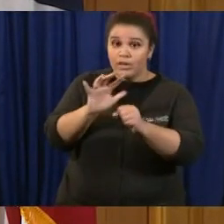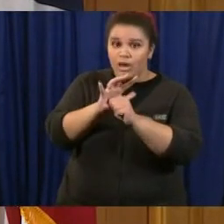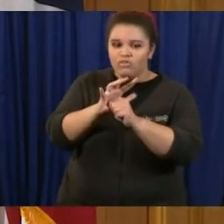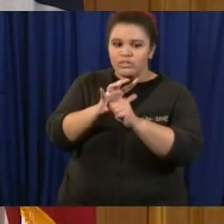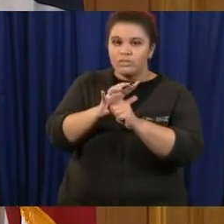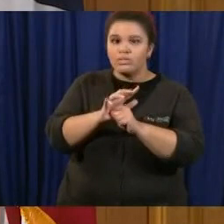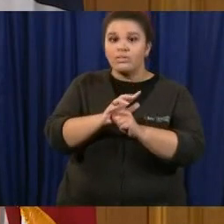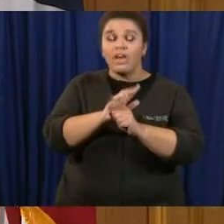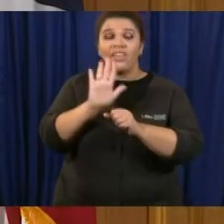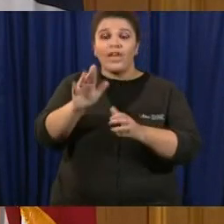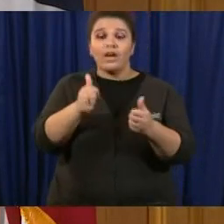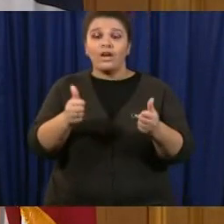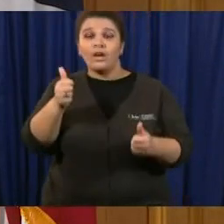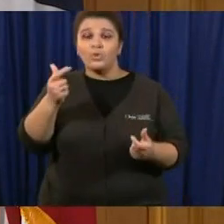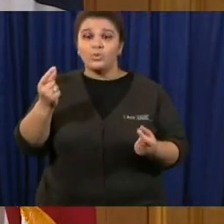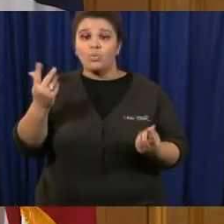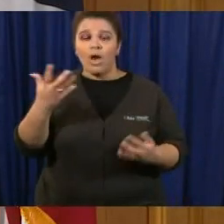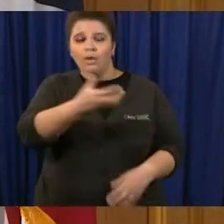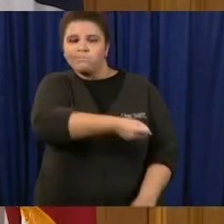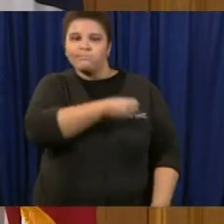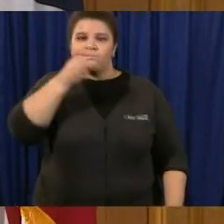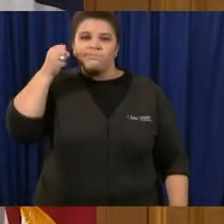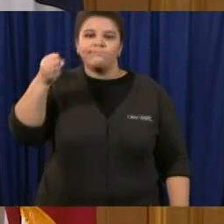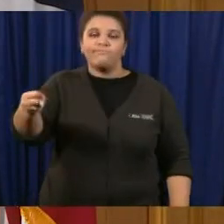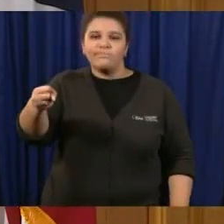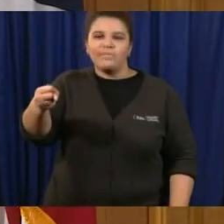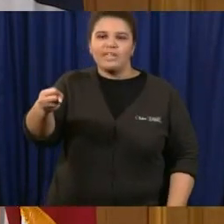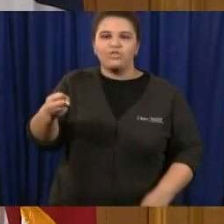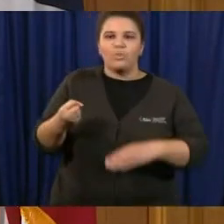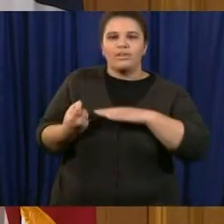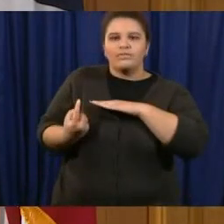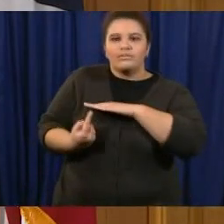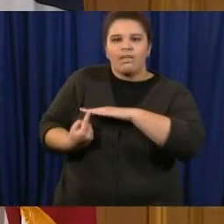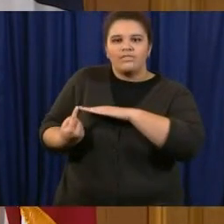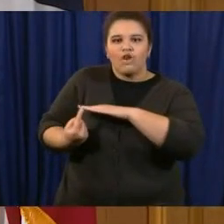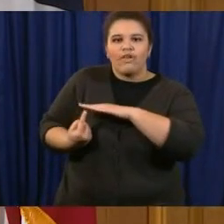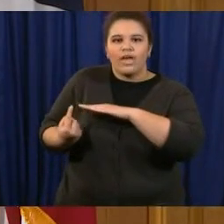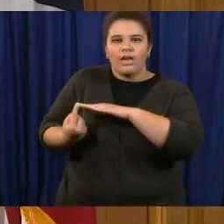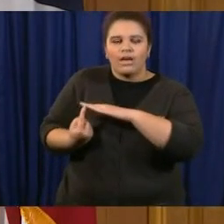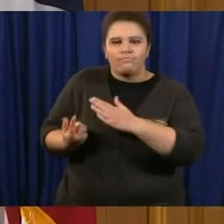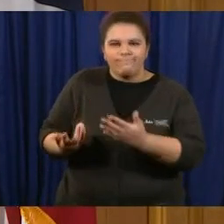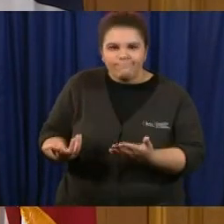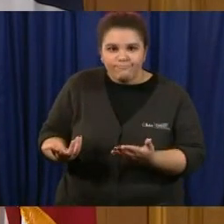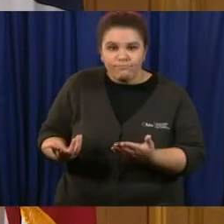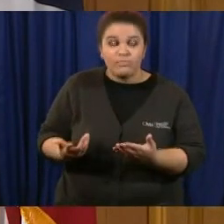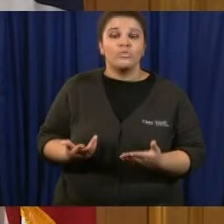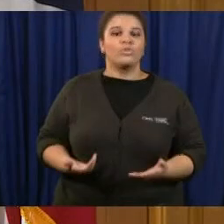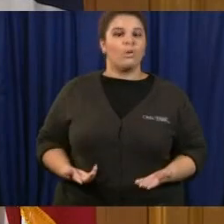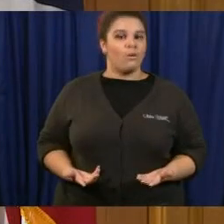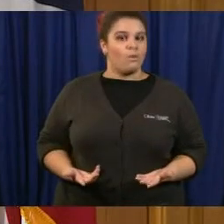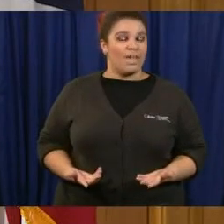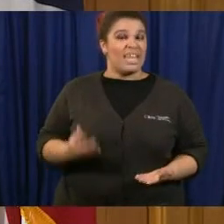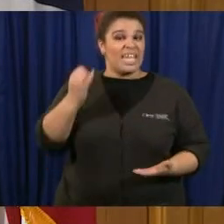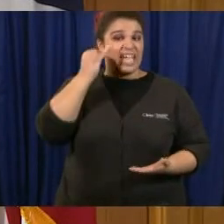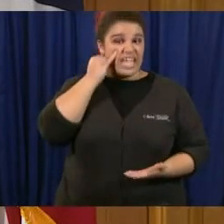that happening? And are you prepared to release significantly more inmates if this becomes a bigger problem?